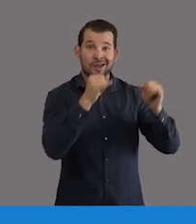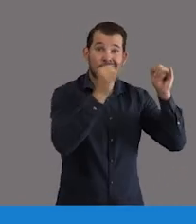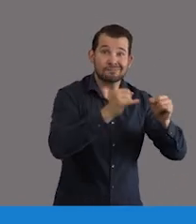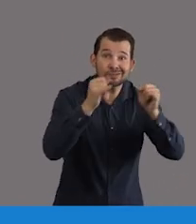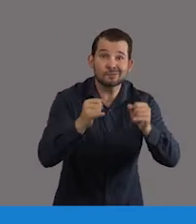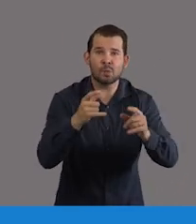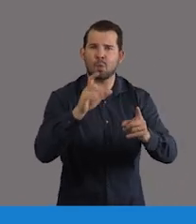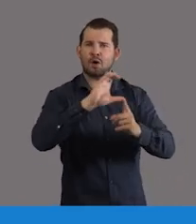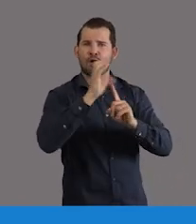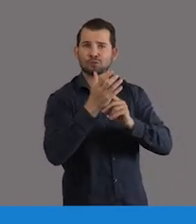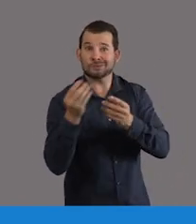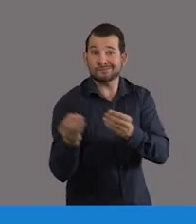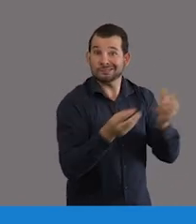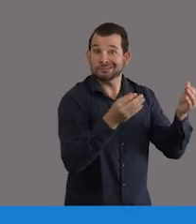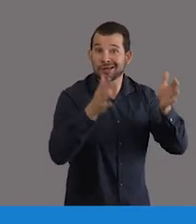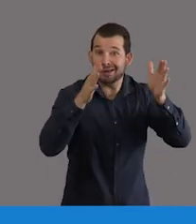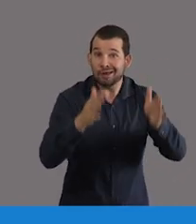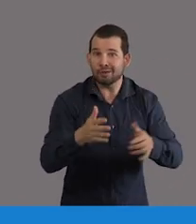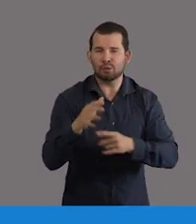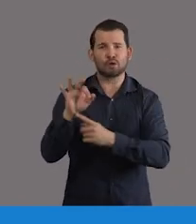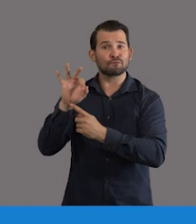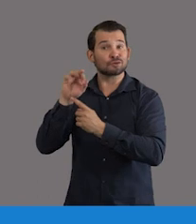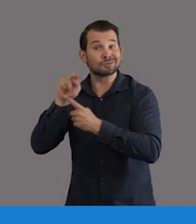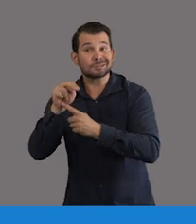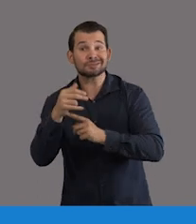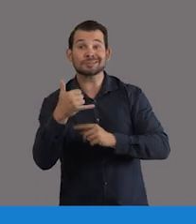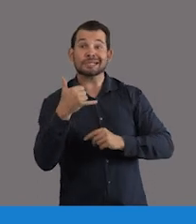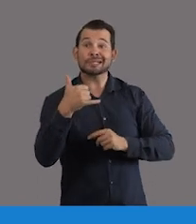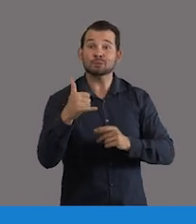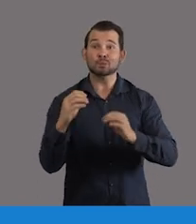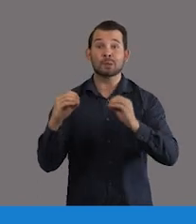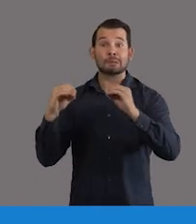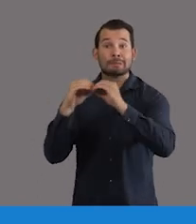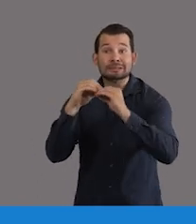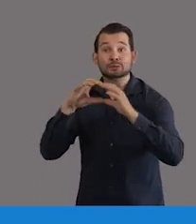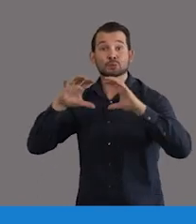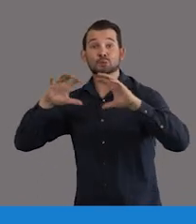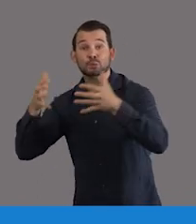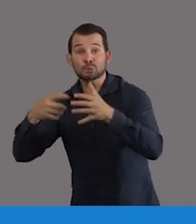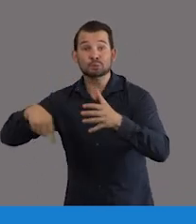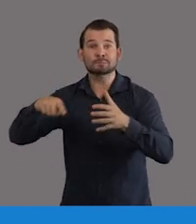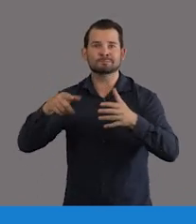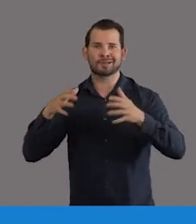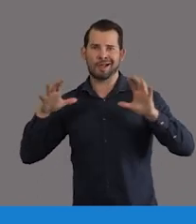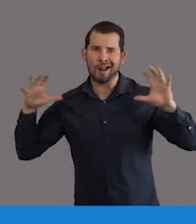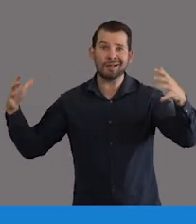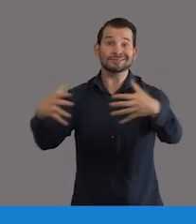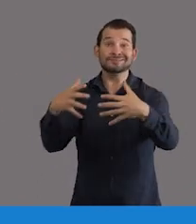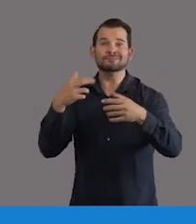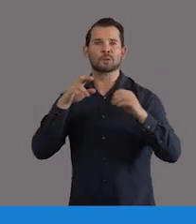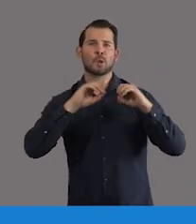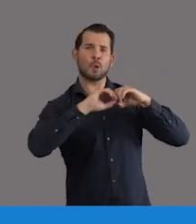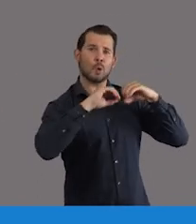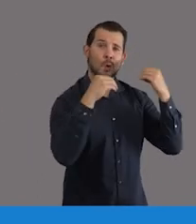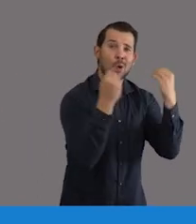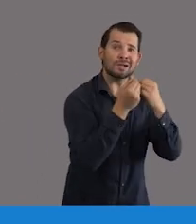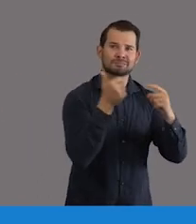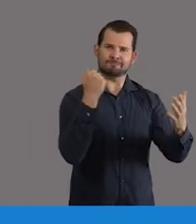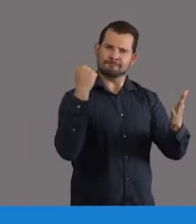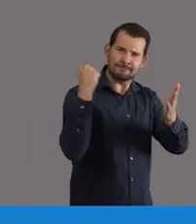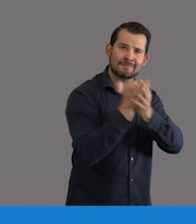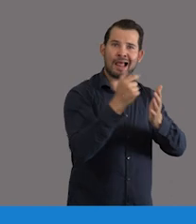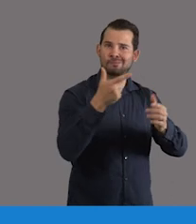cultural facilitator, a First Nations, Inuit or Métis group, collective, or organization with a